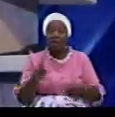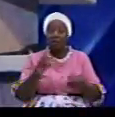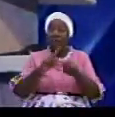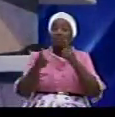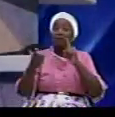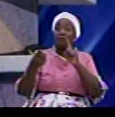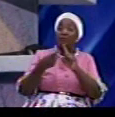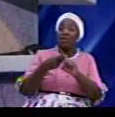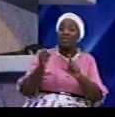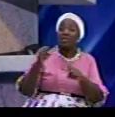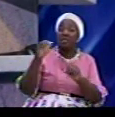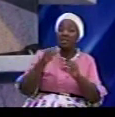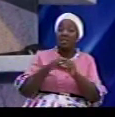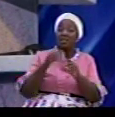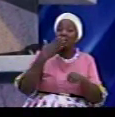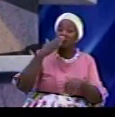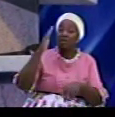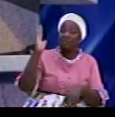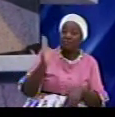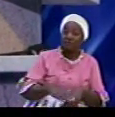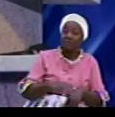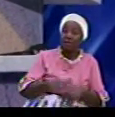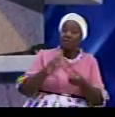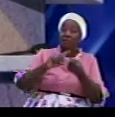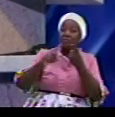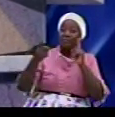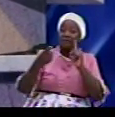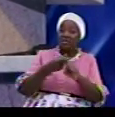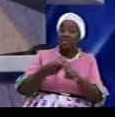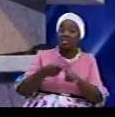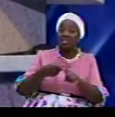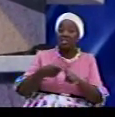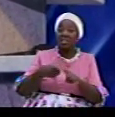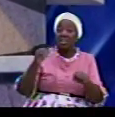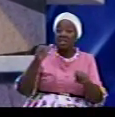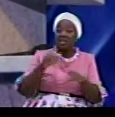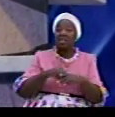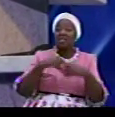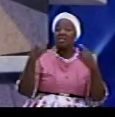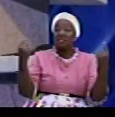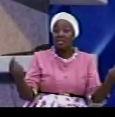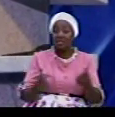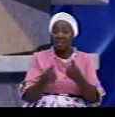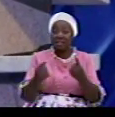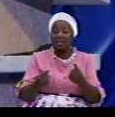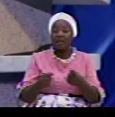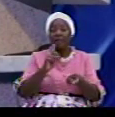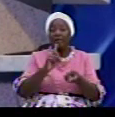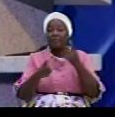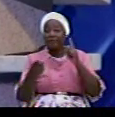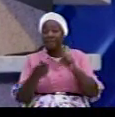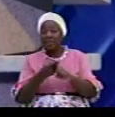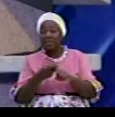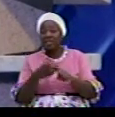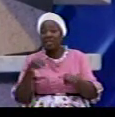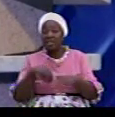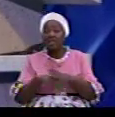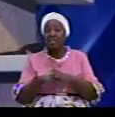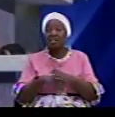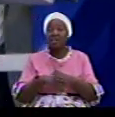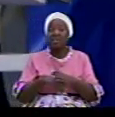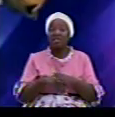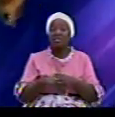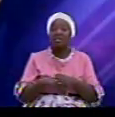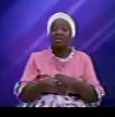in evil, partners in transgression, partners in immorality. When they